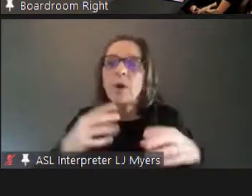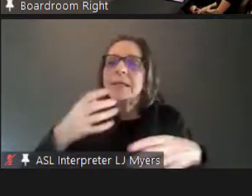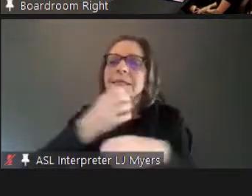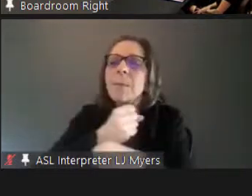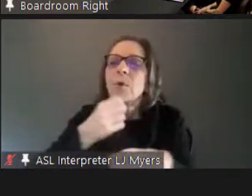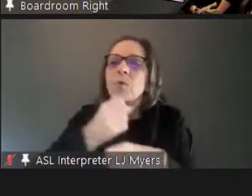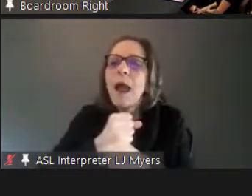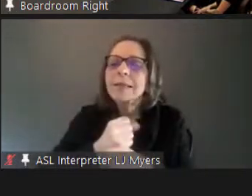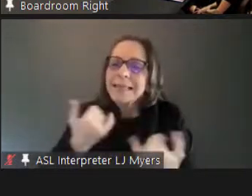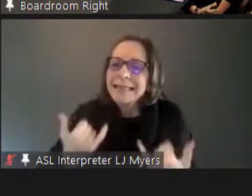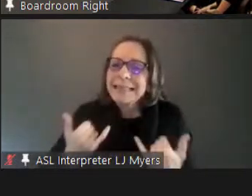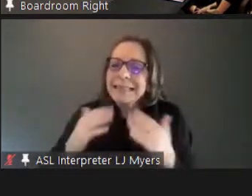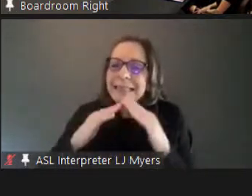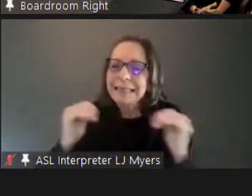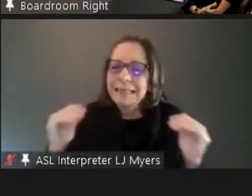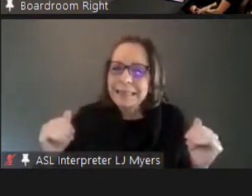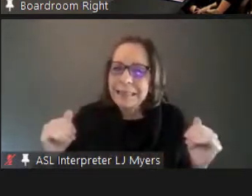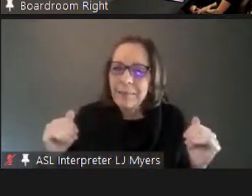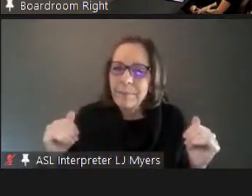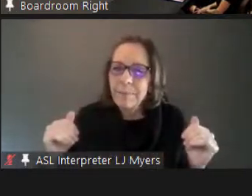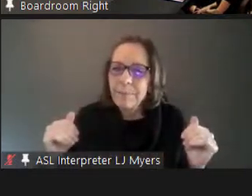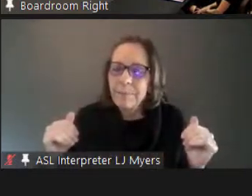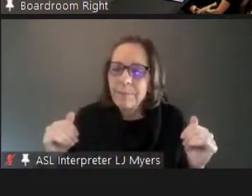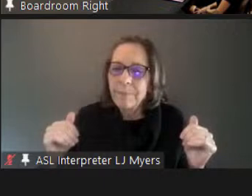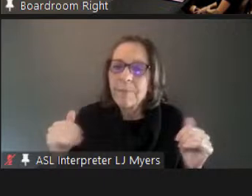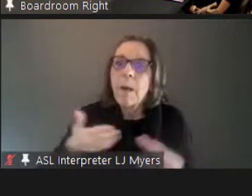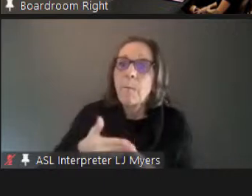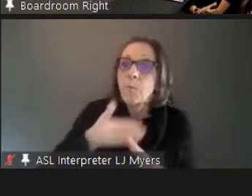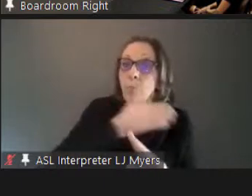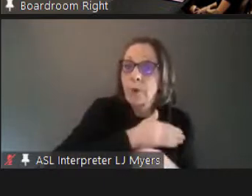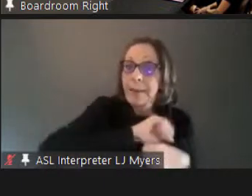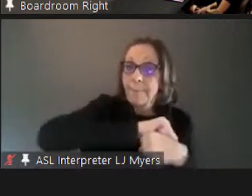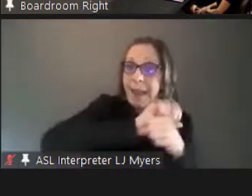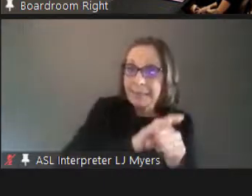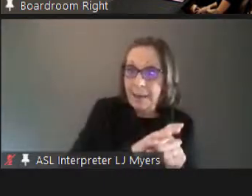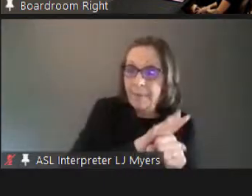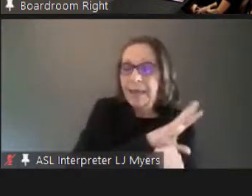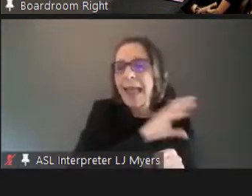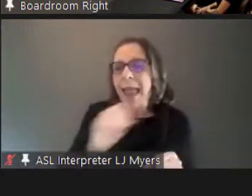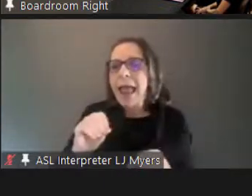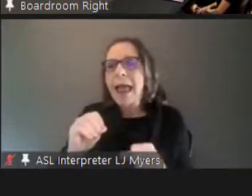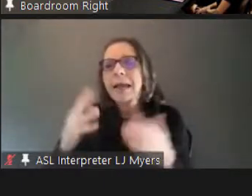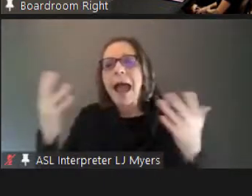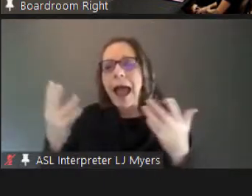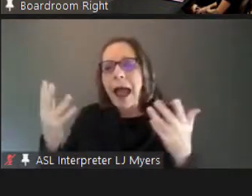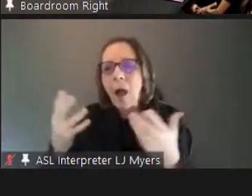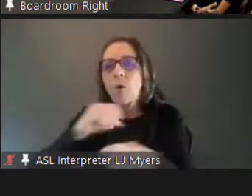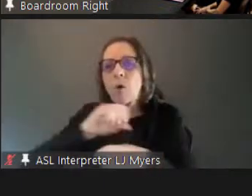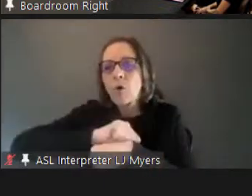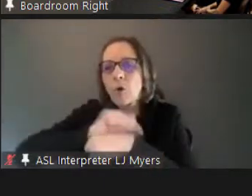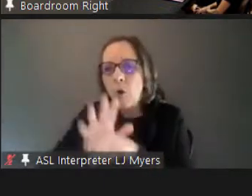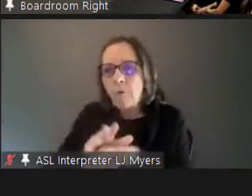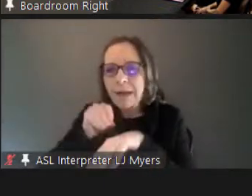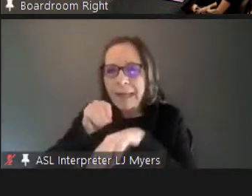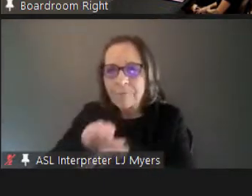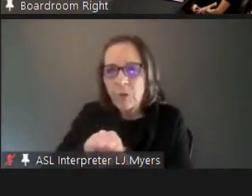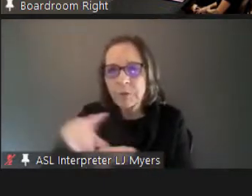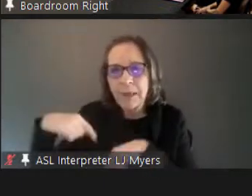the existing system pre-pandemic and with the COVID-19 influence that we've been going through in the last 3